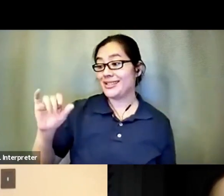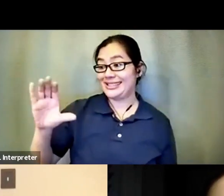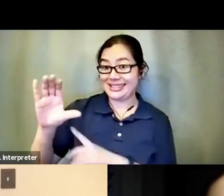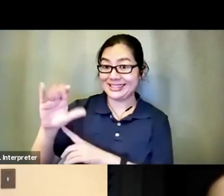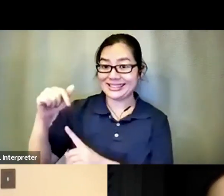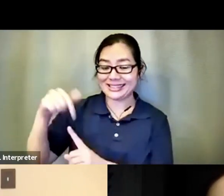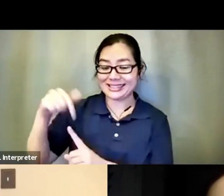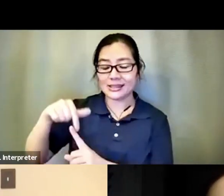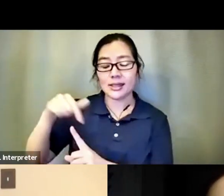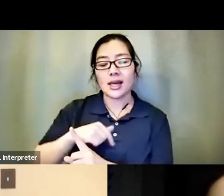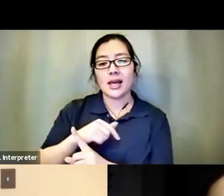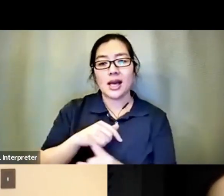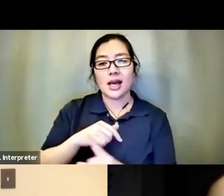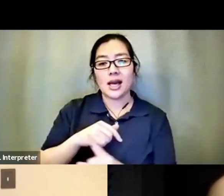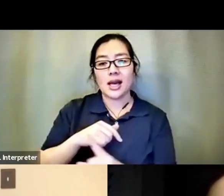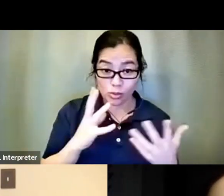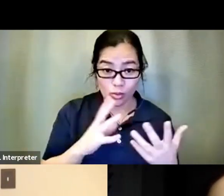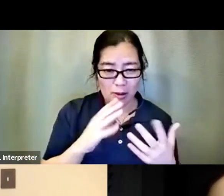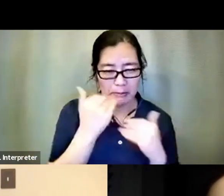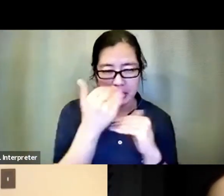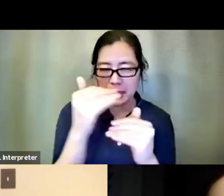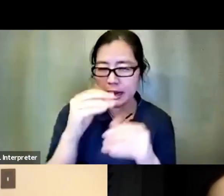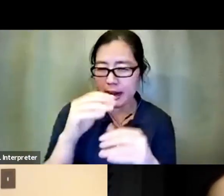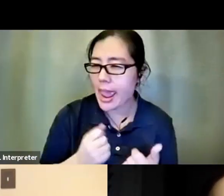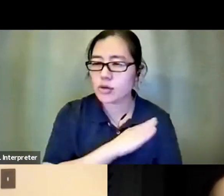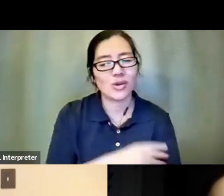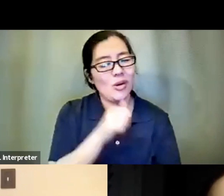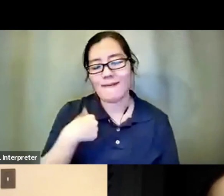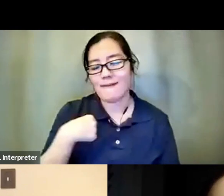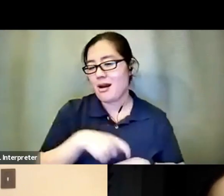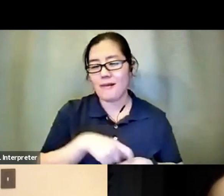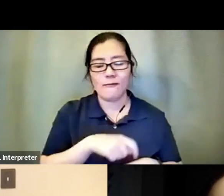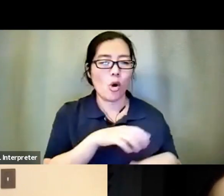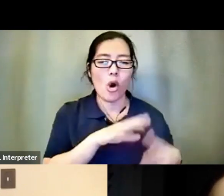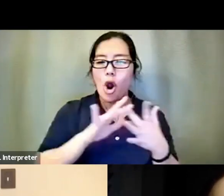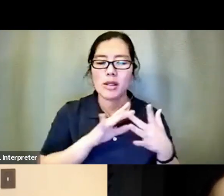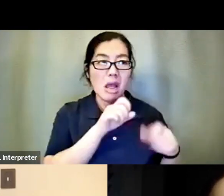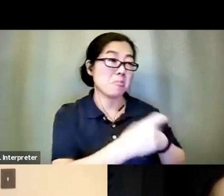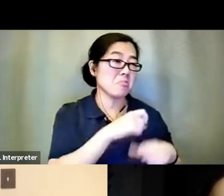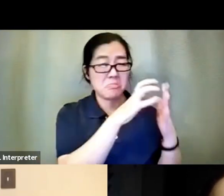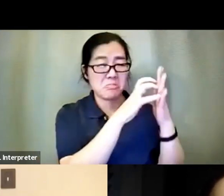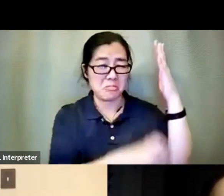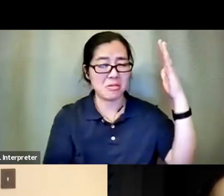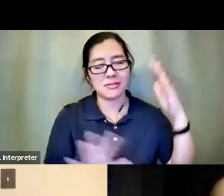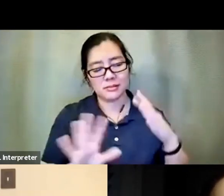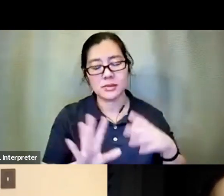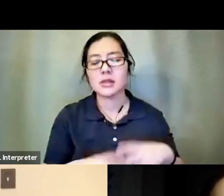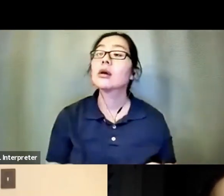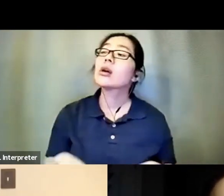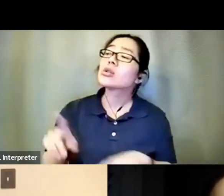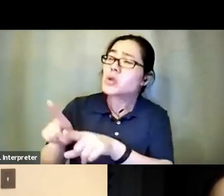wars, but there are times where when a call-in hasn't worked that I think anger is totally appropriate. I also